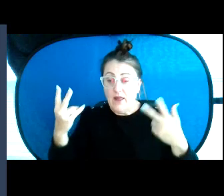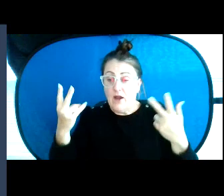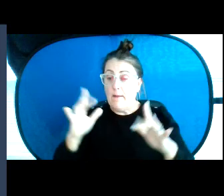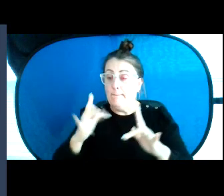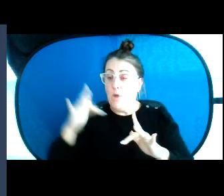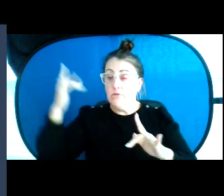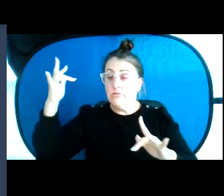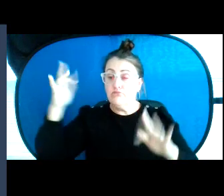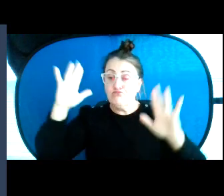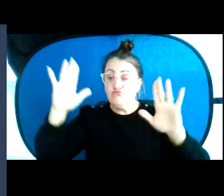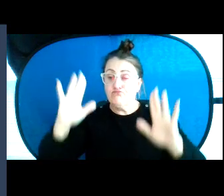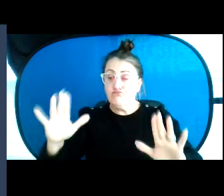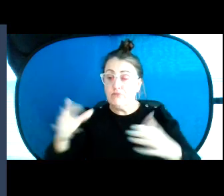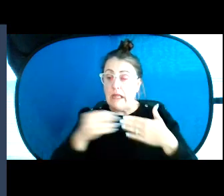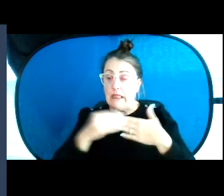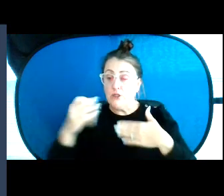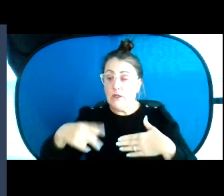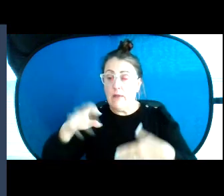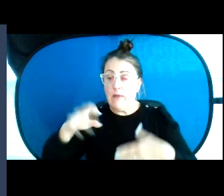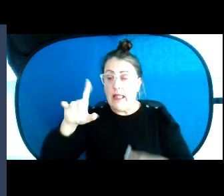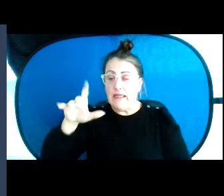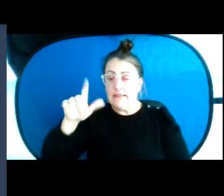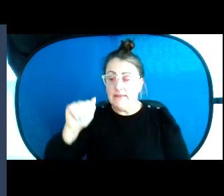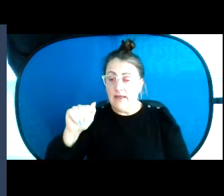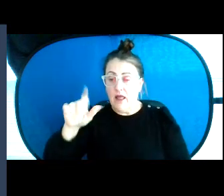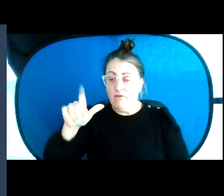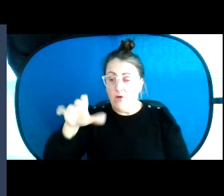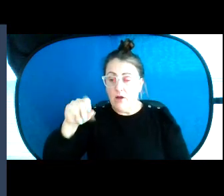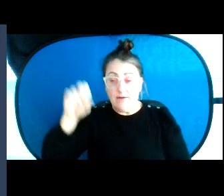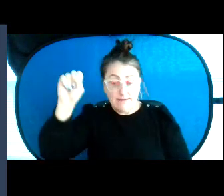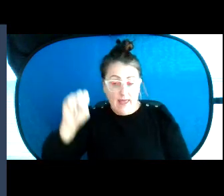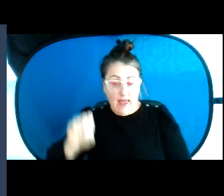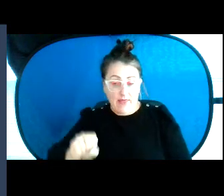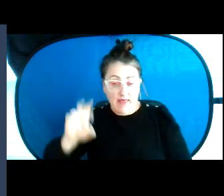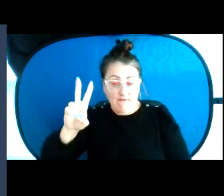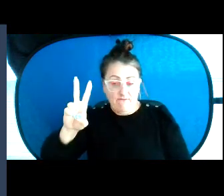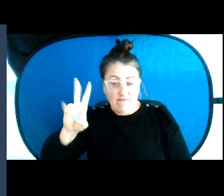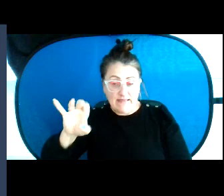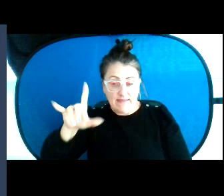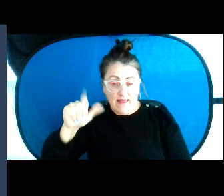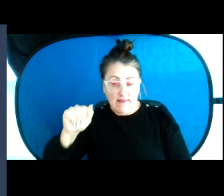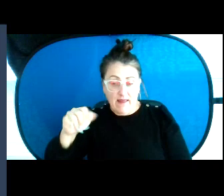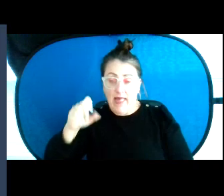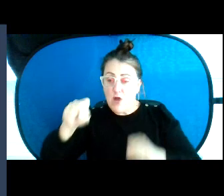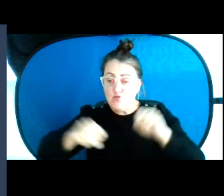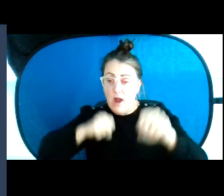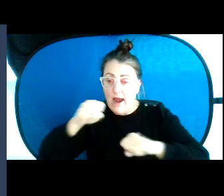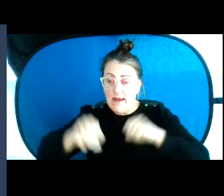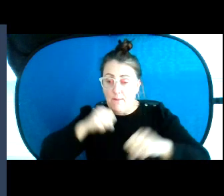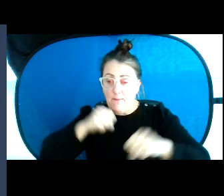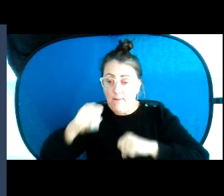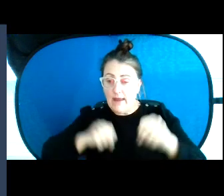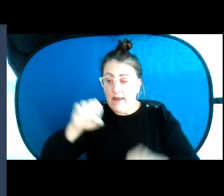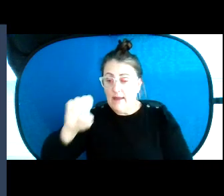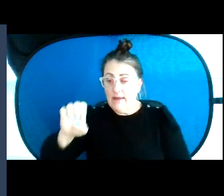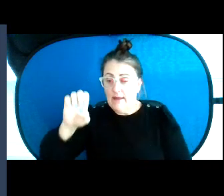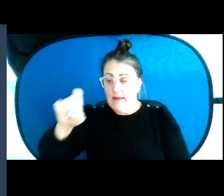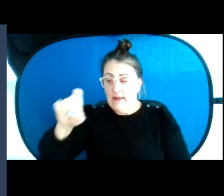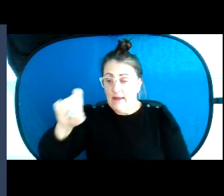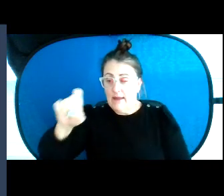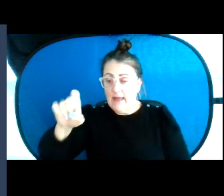A little bit about me. I'm Lisa Alvarado, located down south in Visalia, California. I ride a bike in Exeter, California. So when we talk